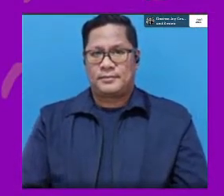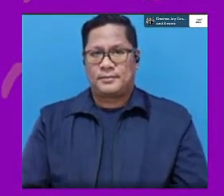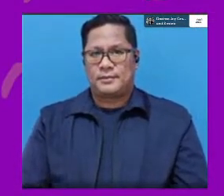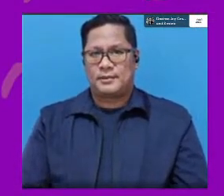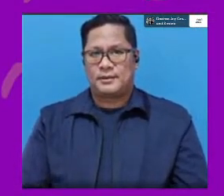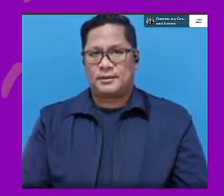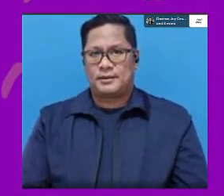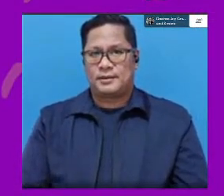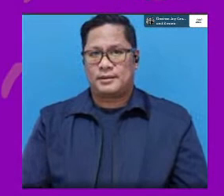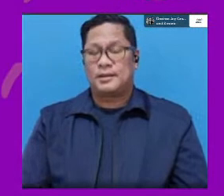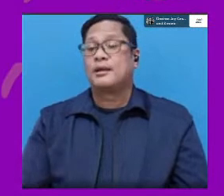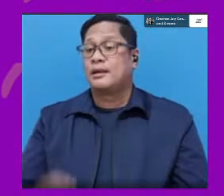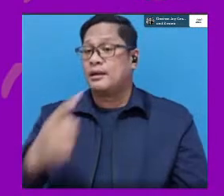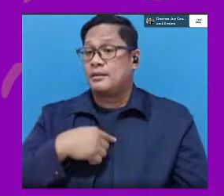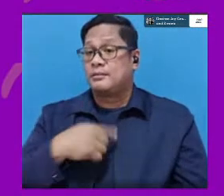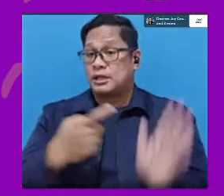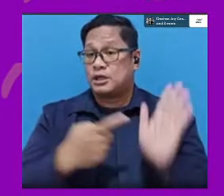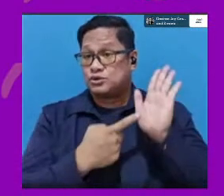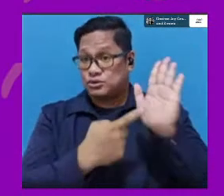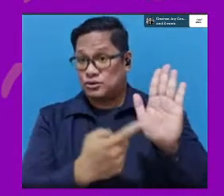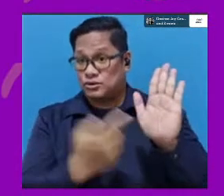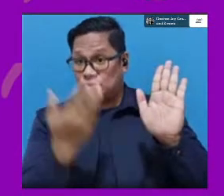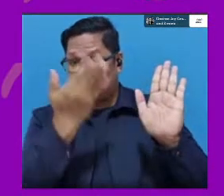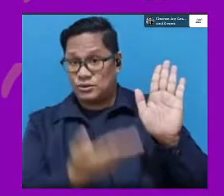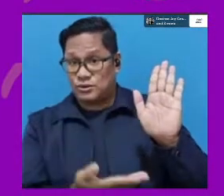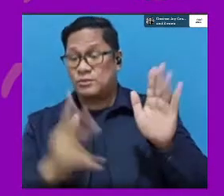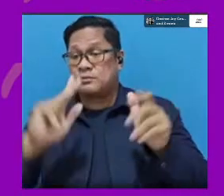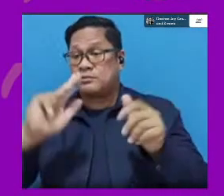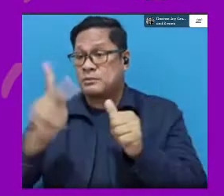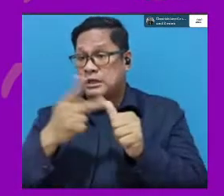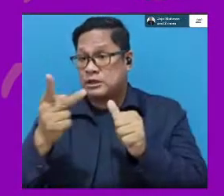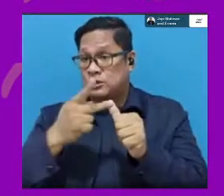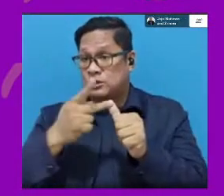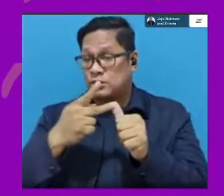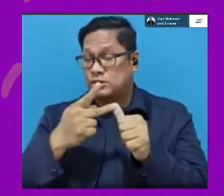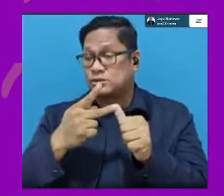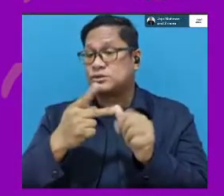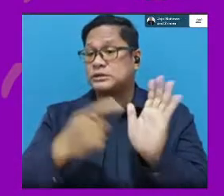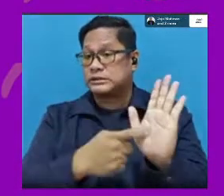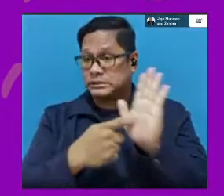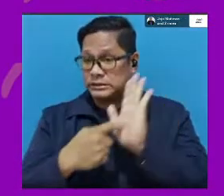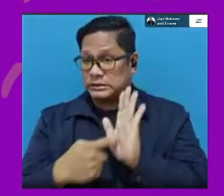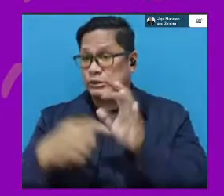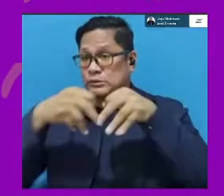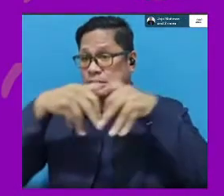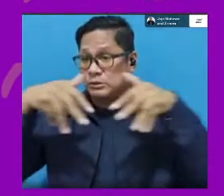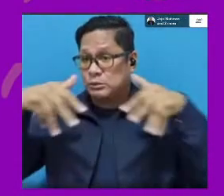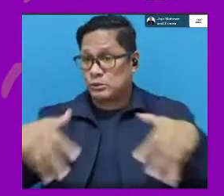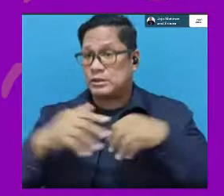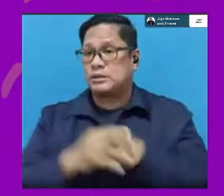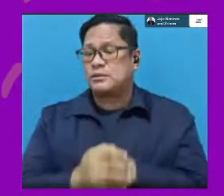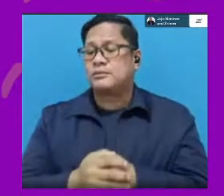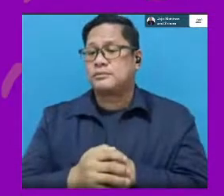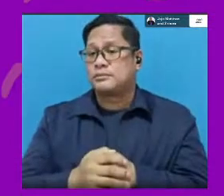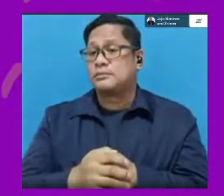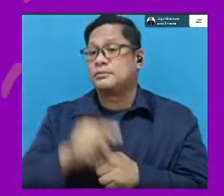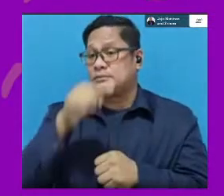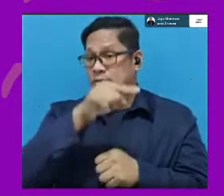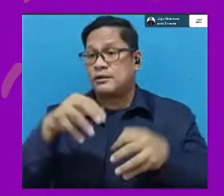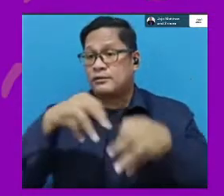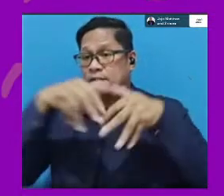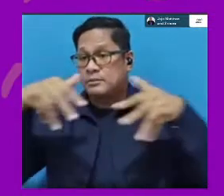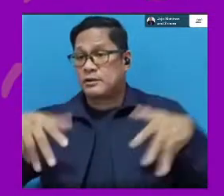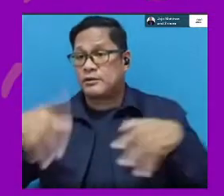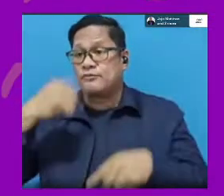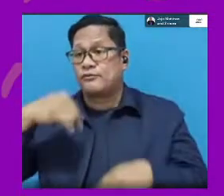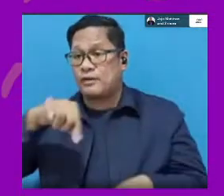I'll be presenting to you the prioritization criteria, or the prioritization framework. The prioritization framework for our